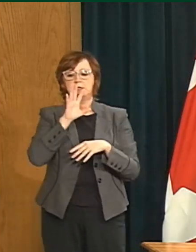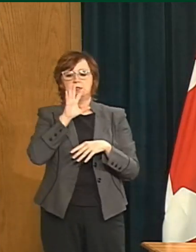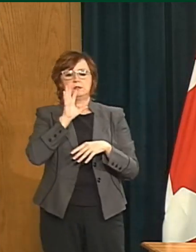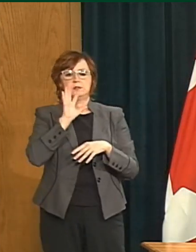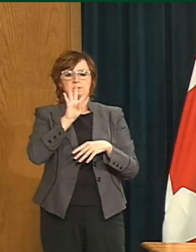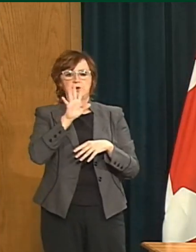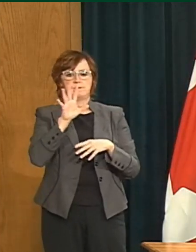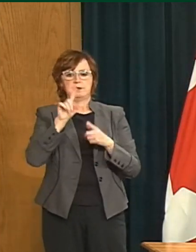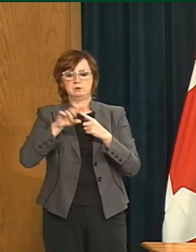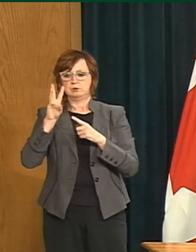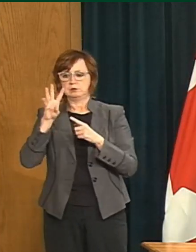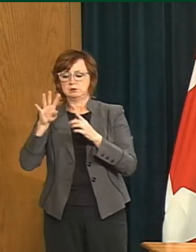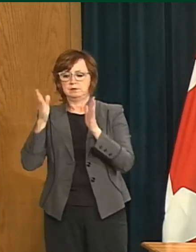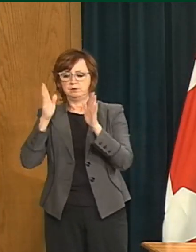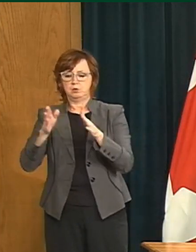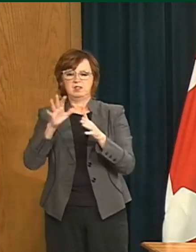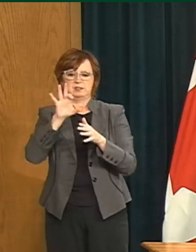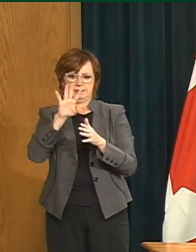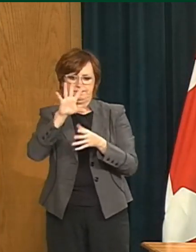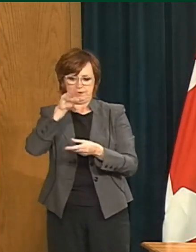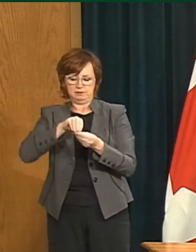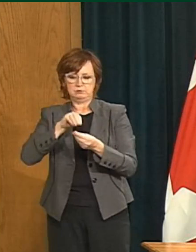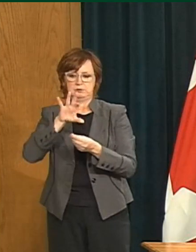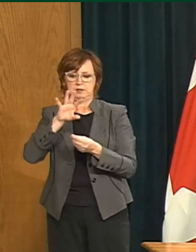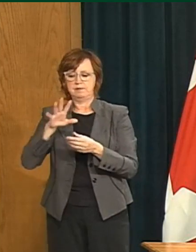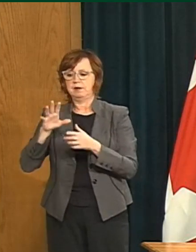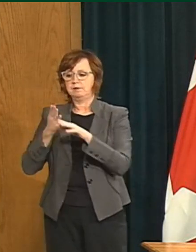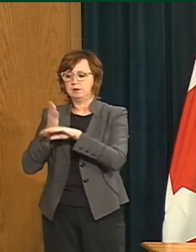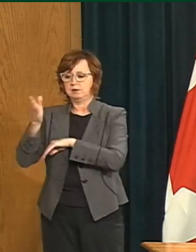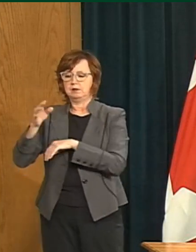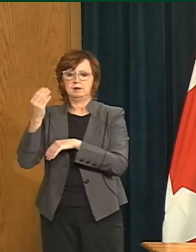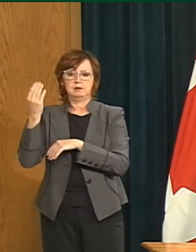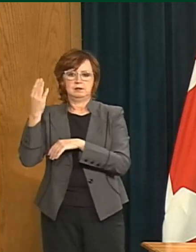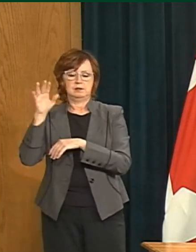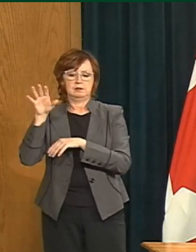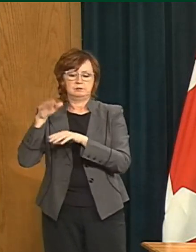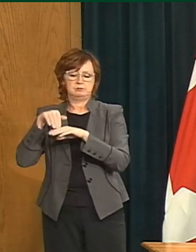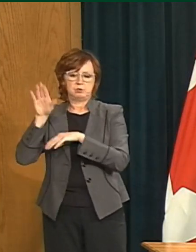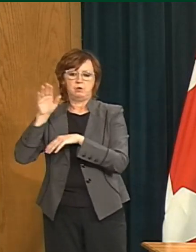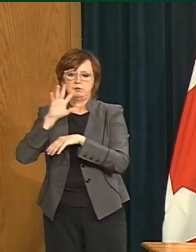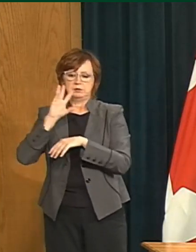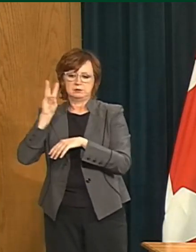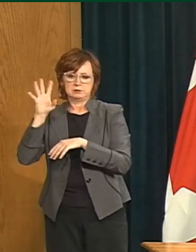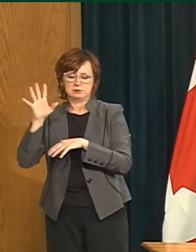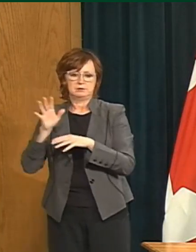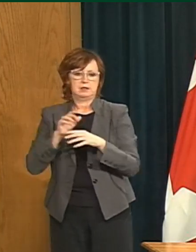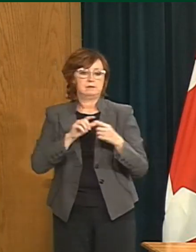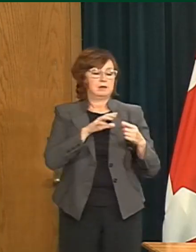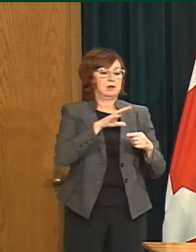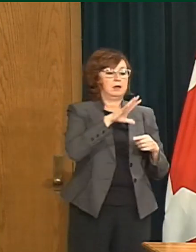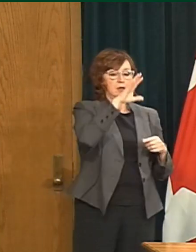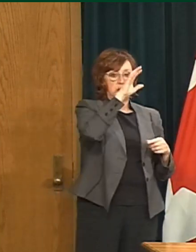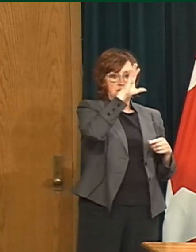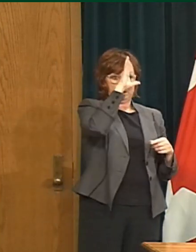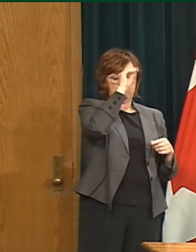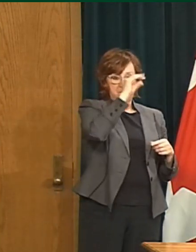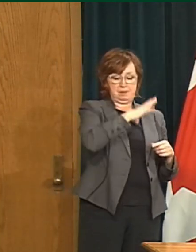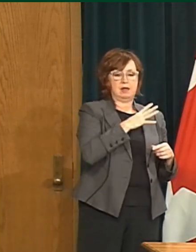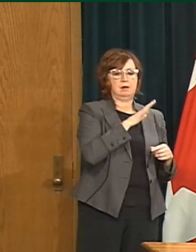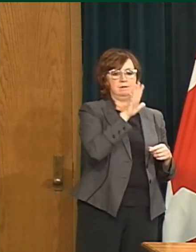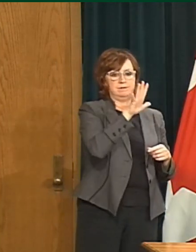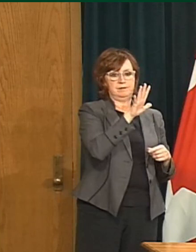age range, and 48 in the 65 plus age range. 54% are males and 46%